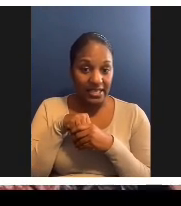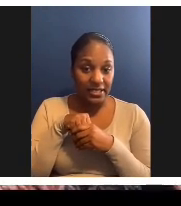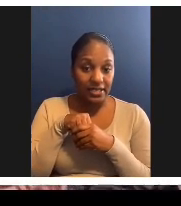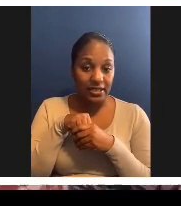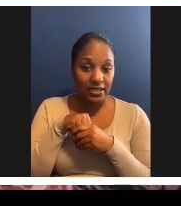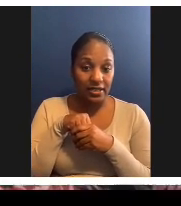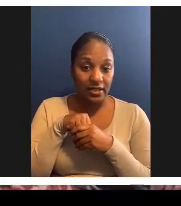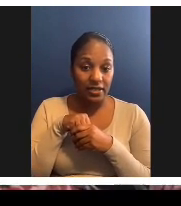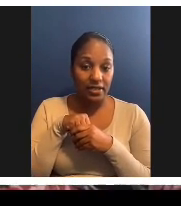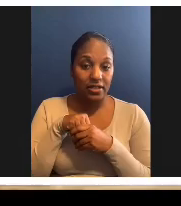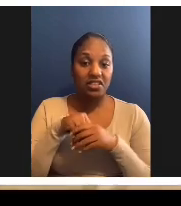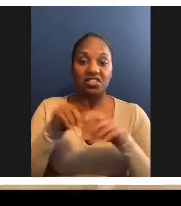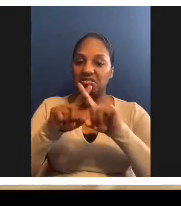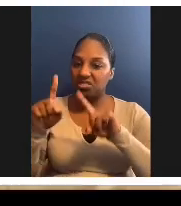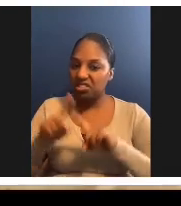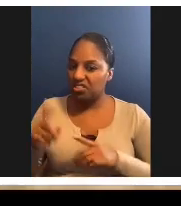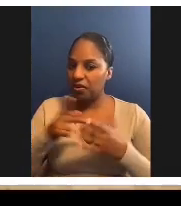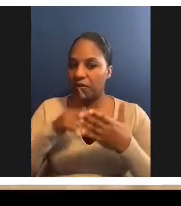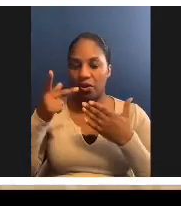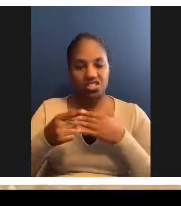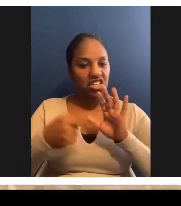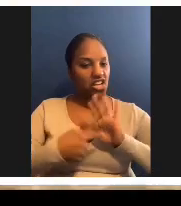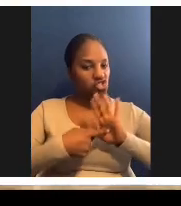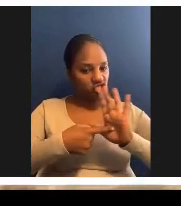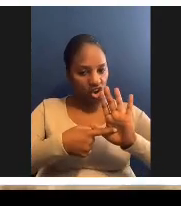did projects. I've shown animals.